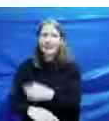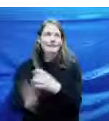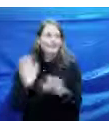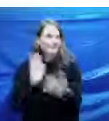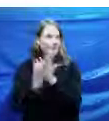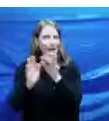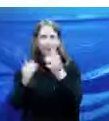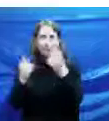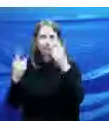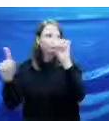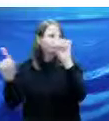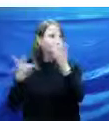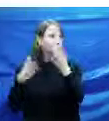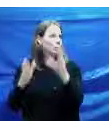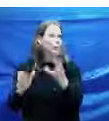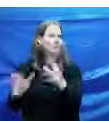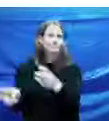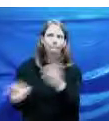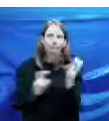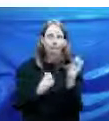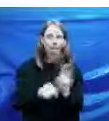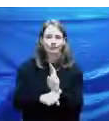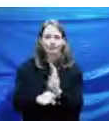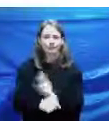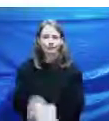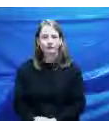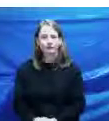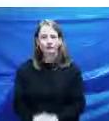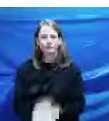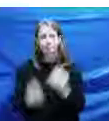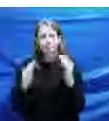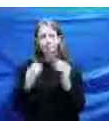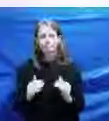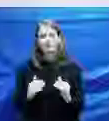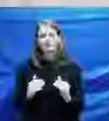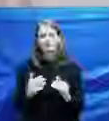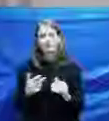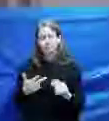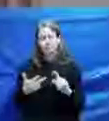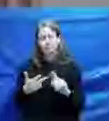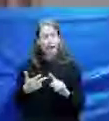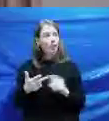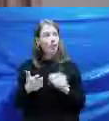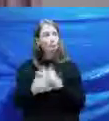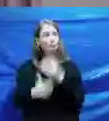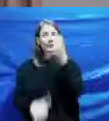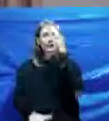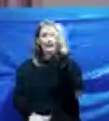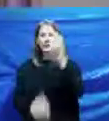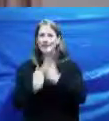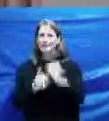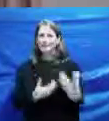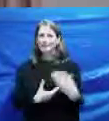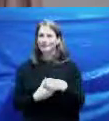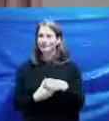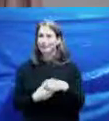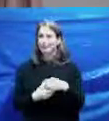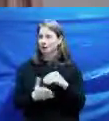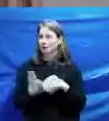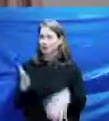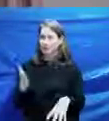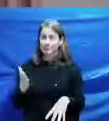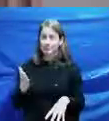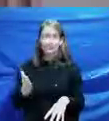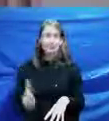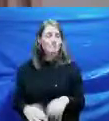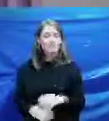New concept of what it means to engage students. I was so appreciative of the question about teacher evaluation and how this all pairs together.